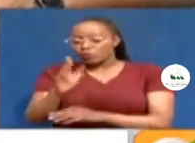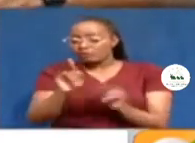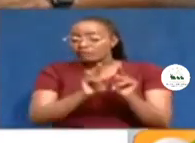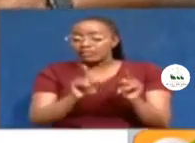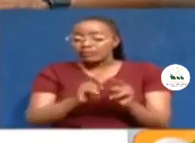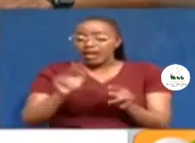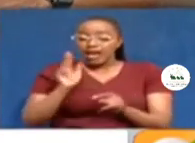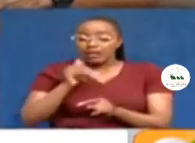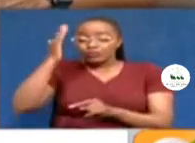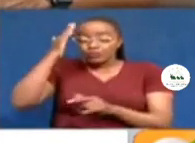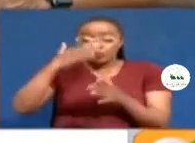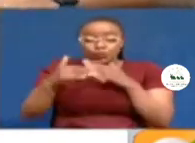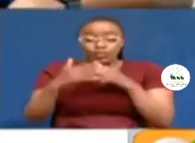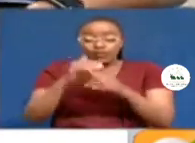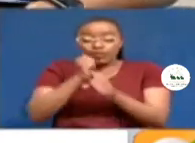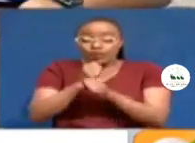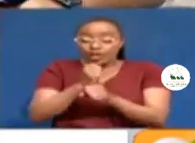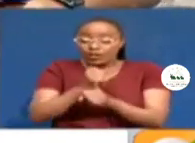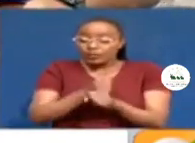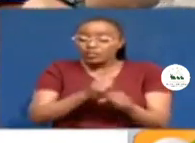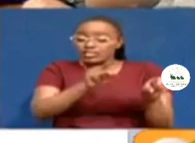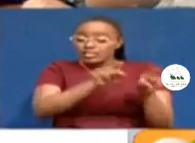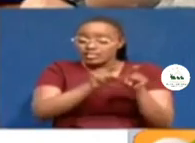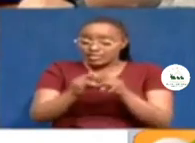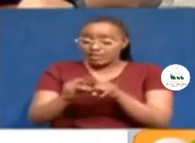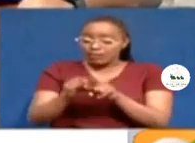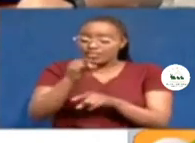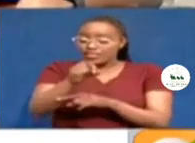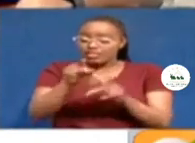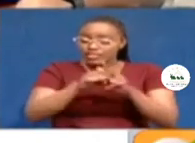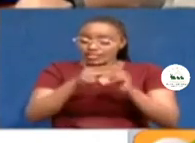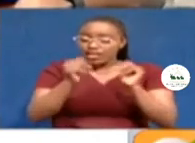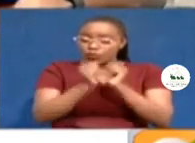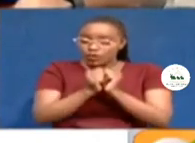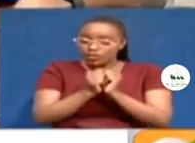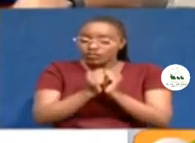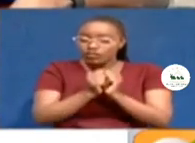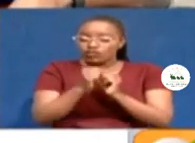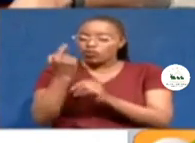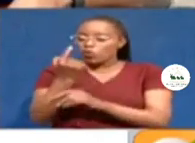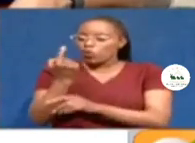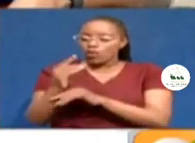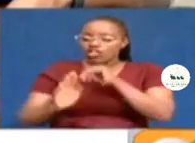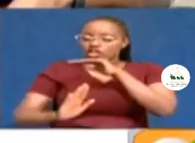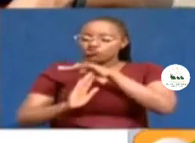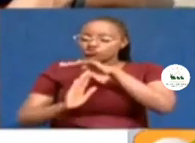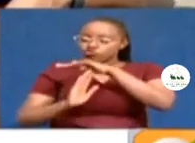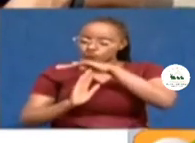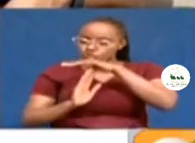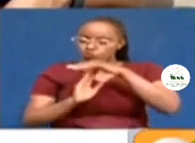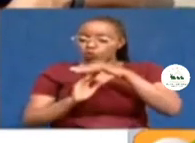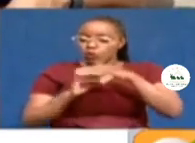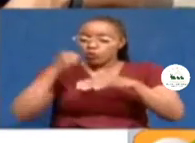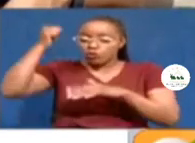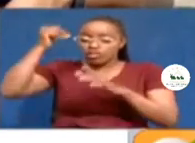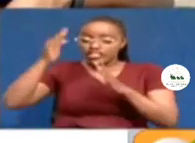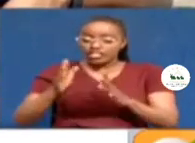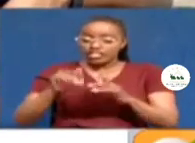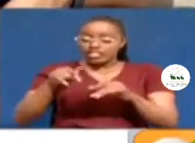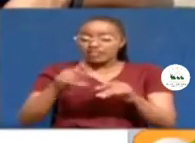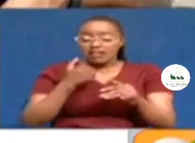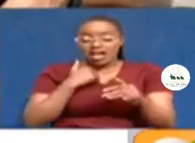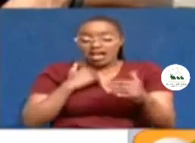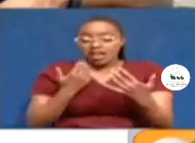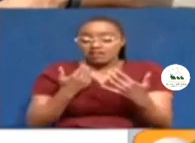really know what we are doing? And it starts with the alpha political class up there, the